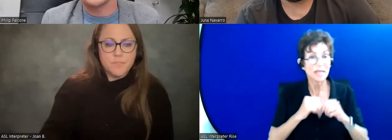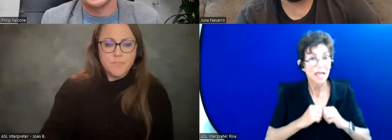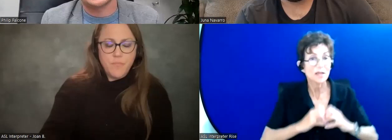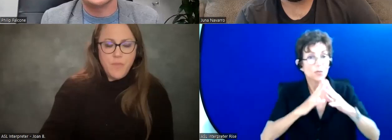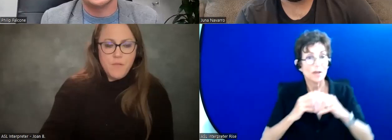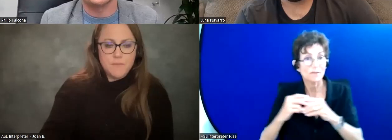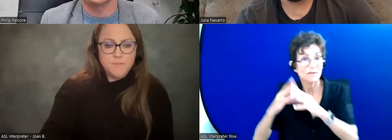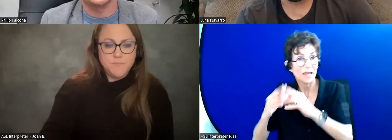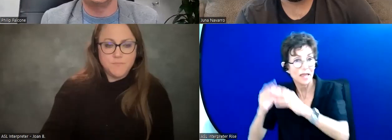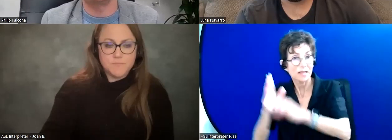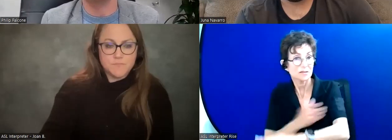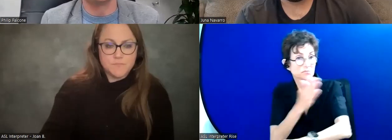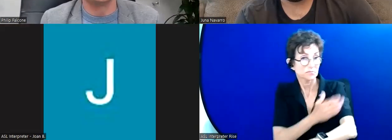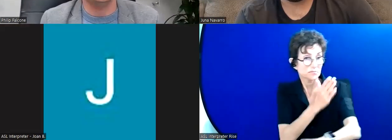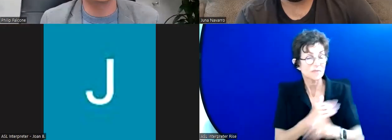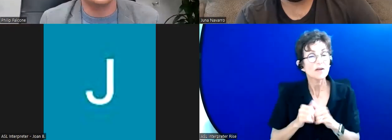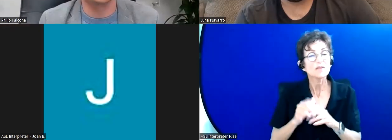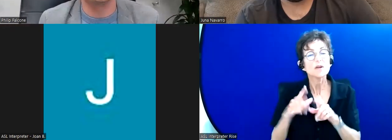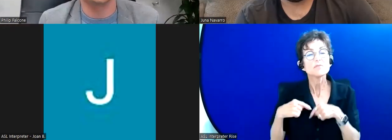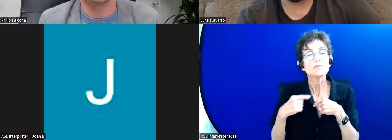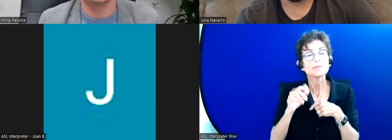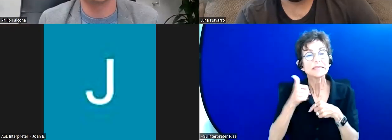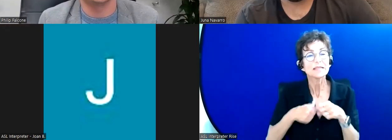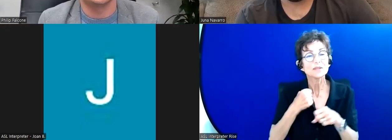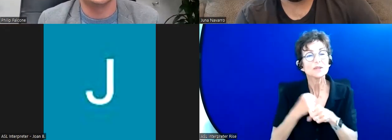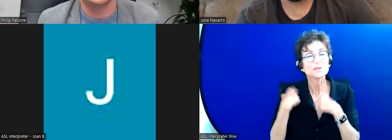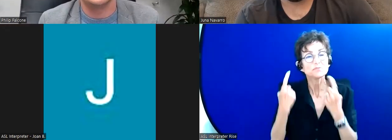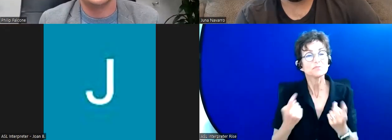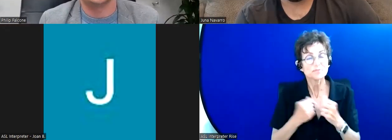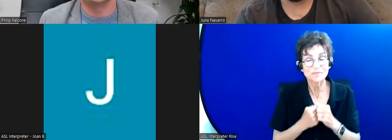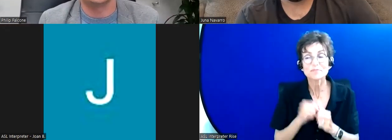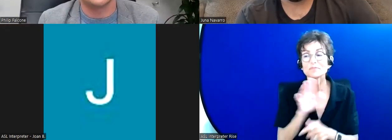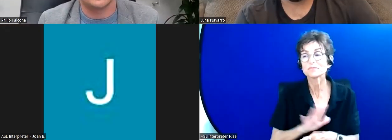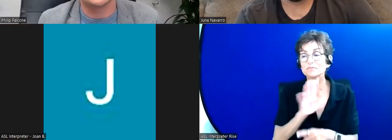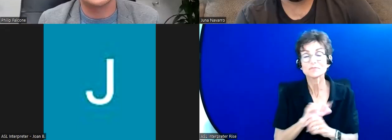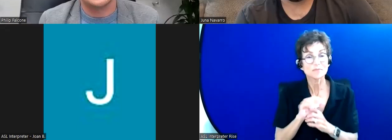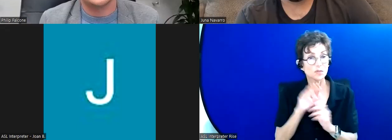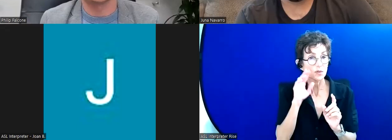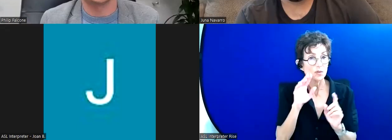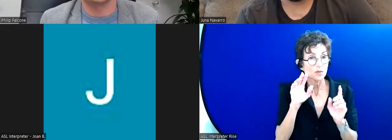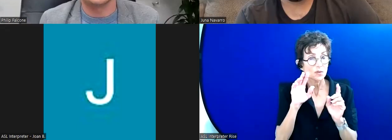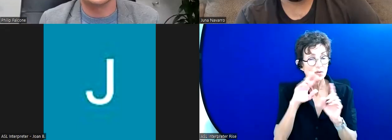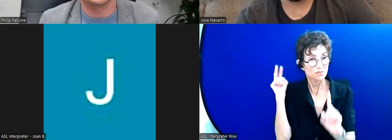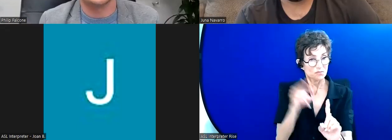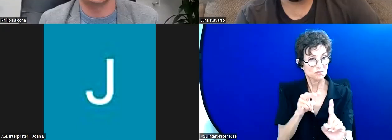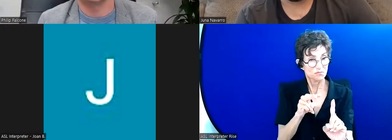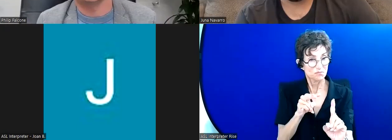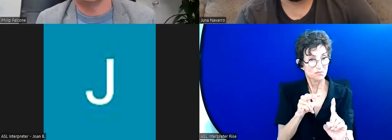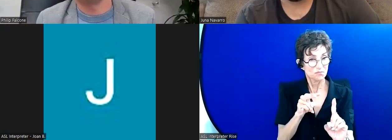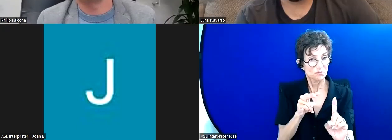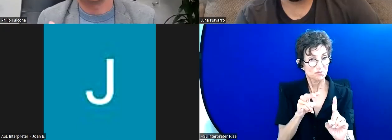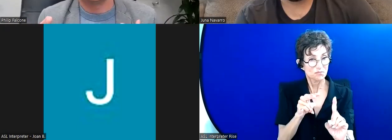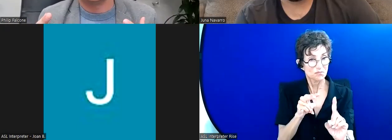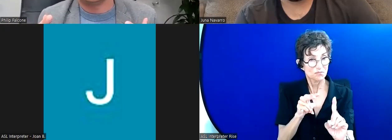better part of the last decade or so, have really put a focus on public art and has really focused on